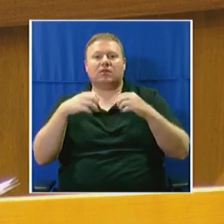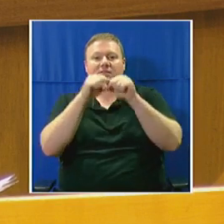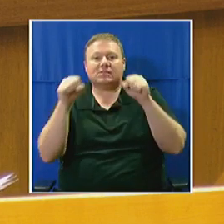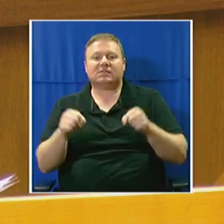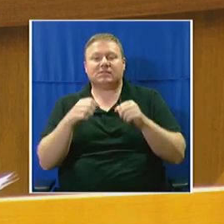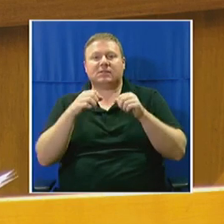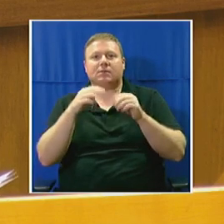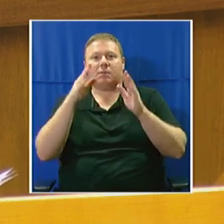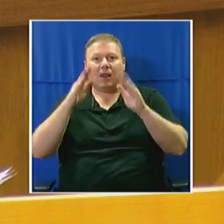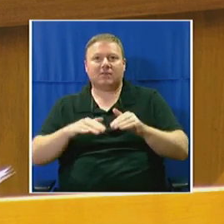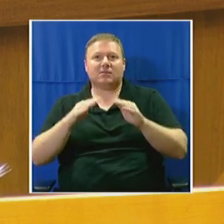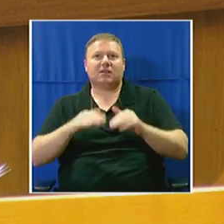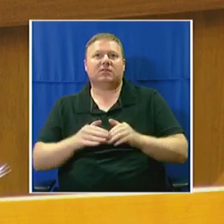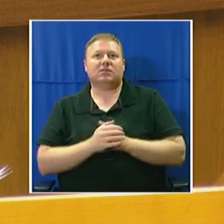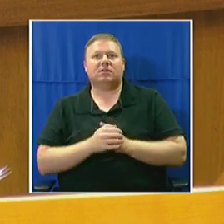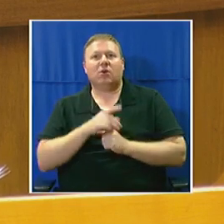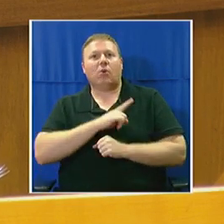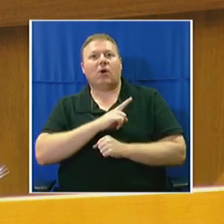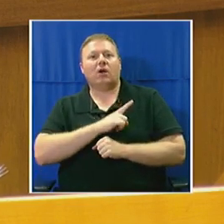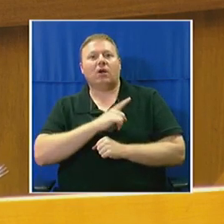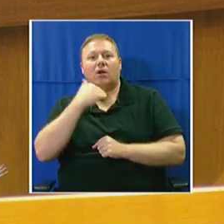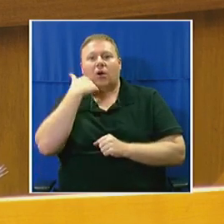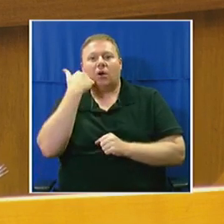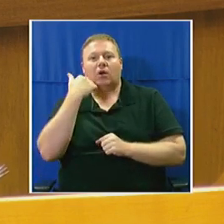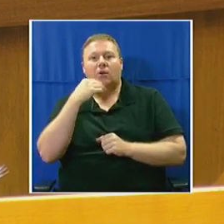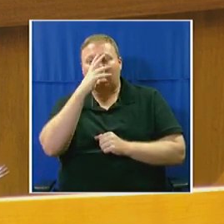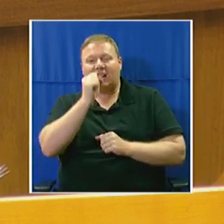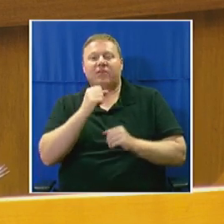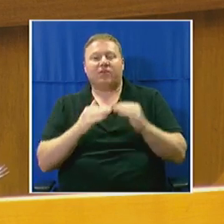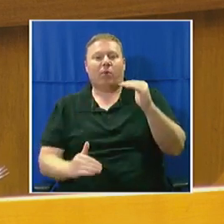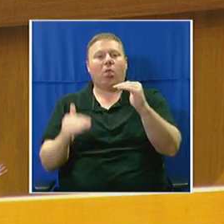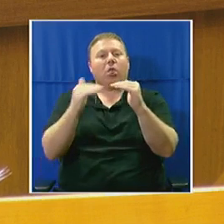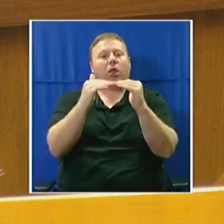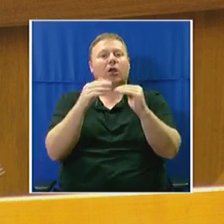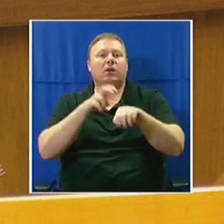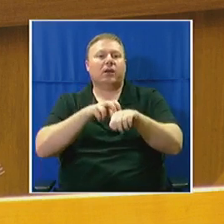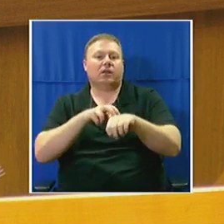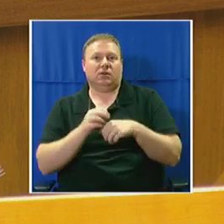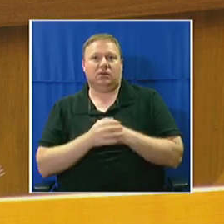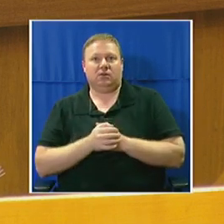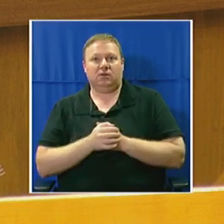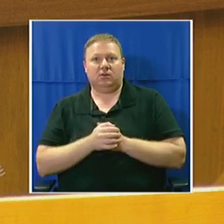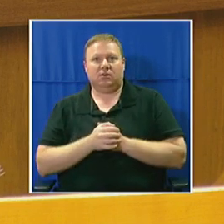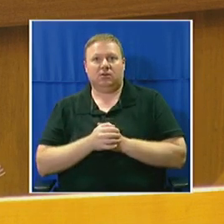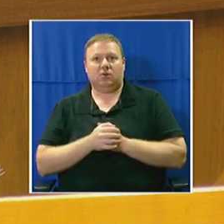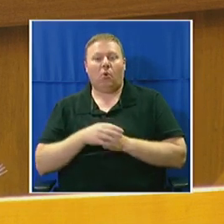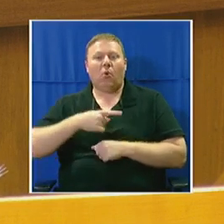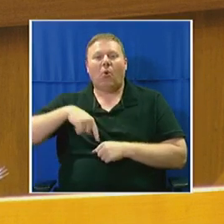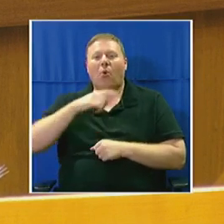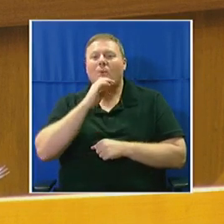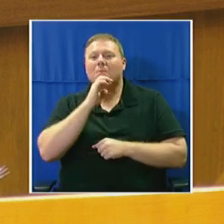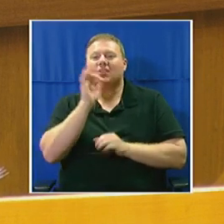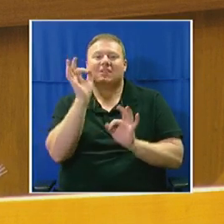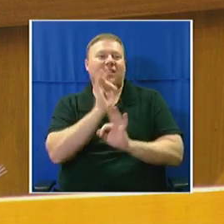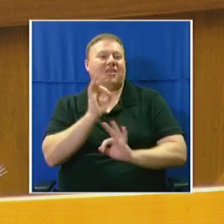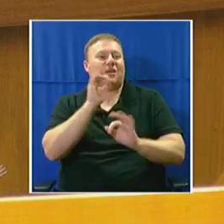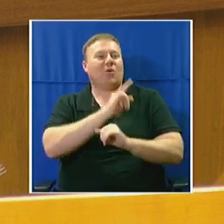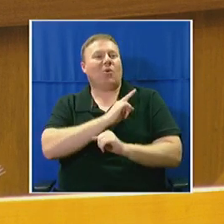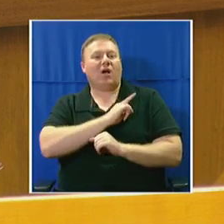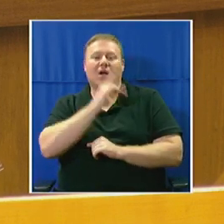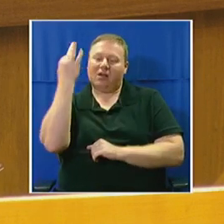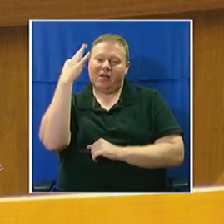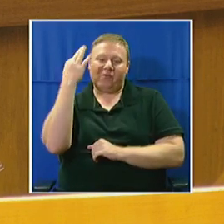because they genuinely believe in equality and justice but all this means nothing because government